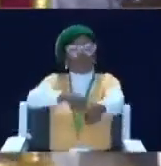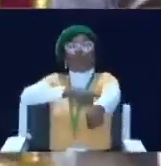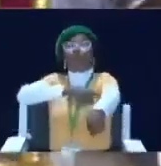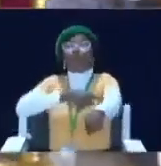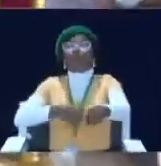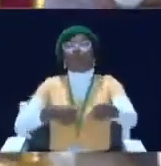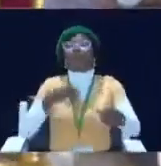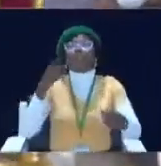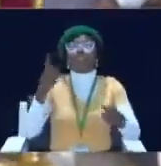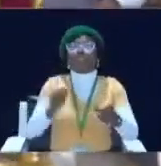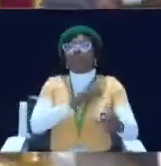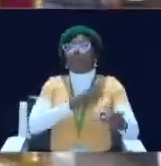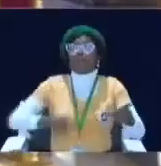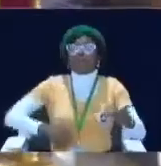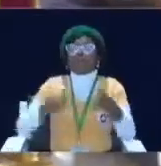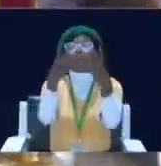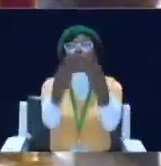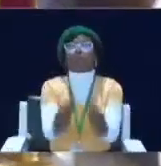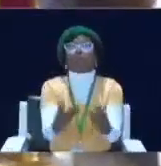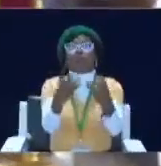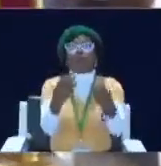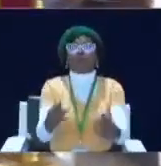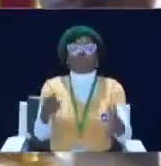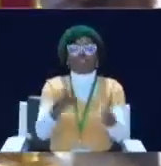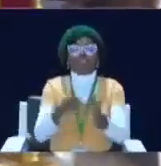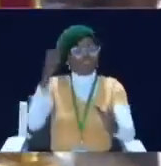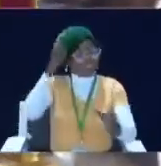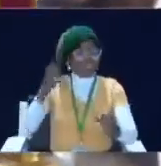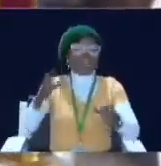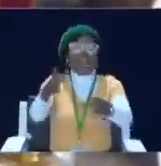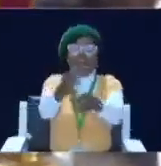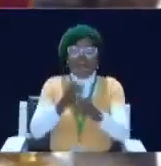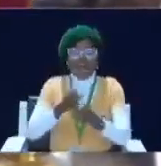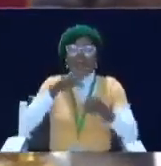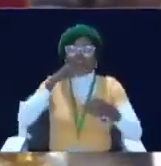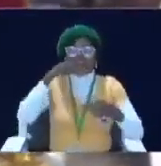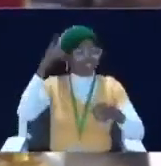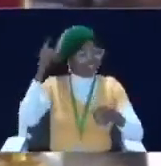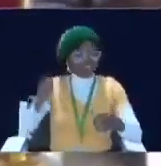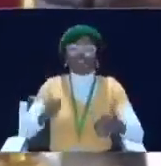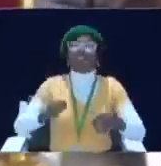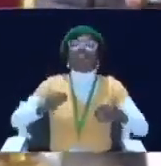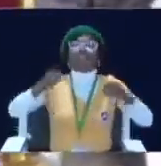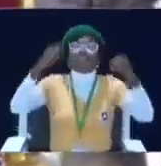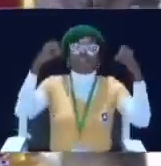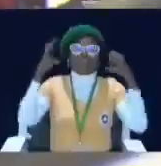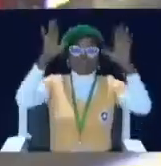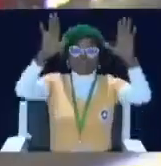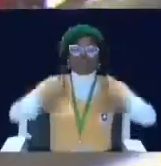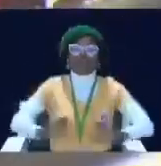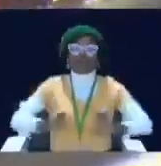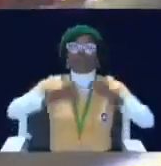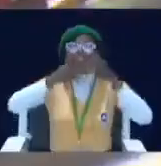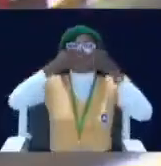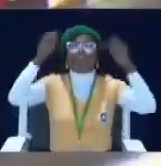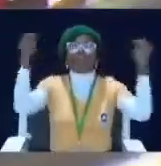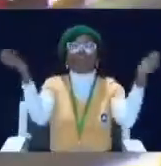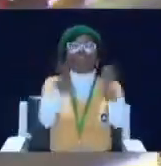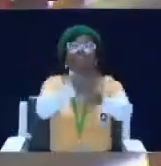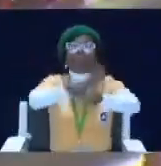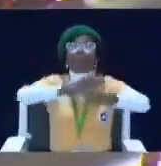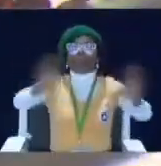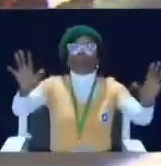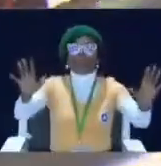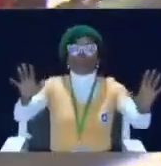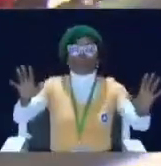it. He had his miracle. He had his miracle. Shout hallelujah! He